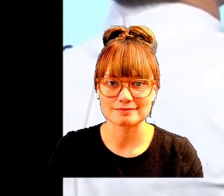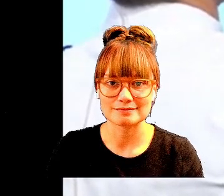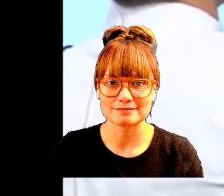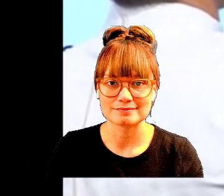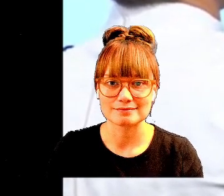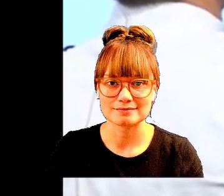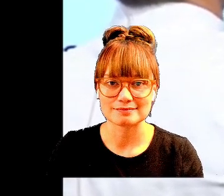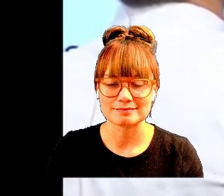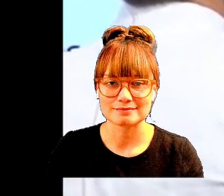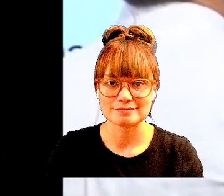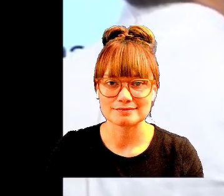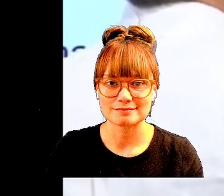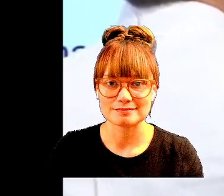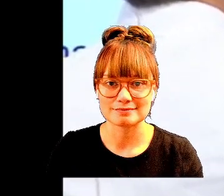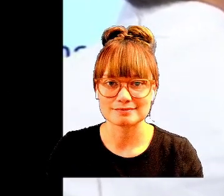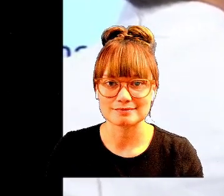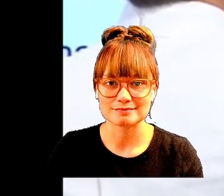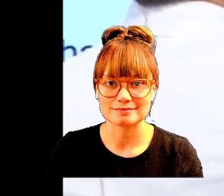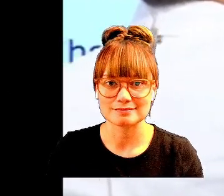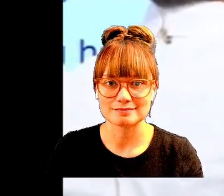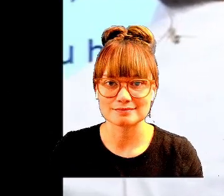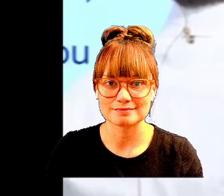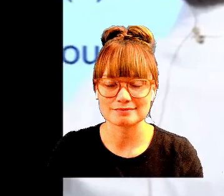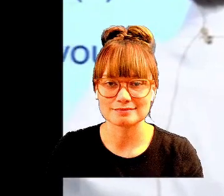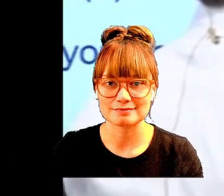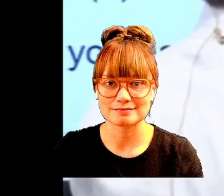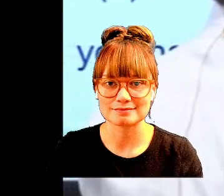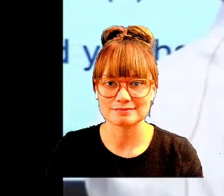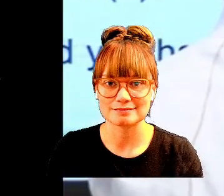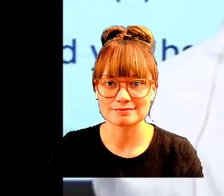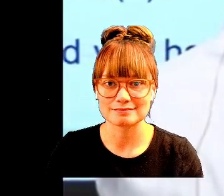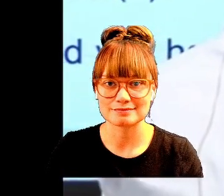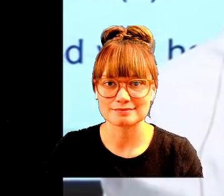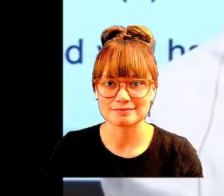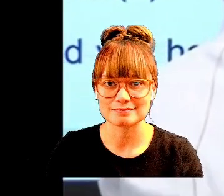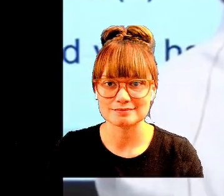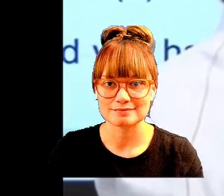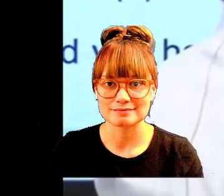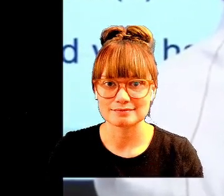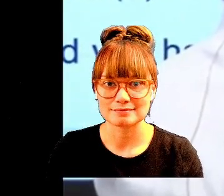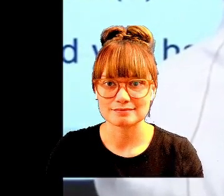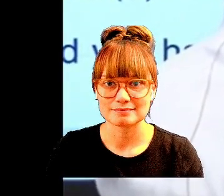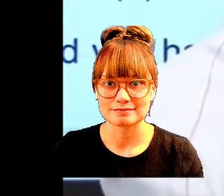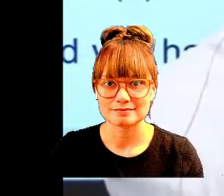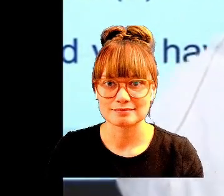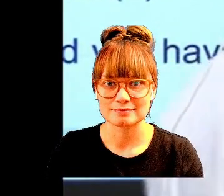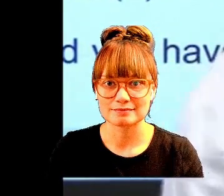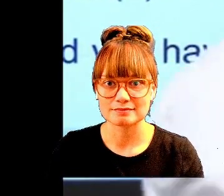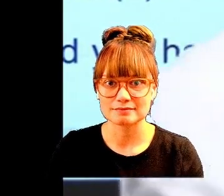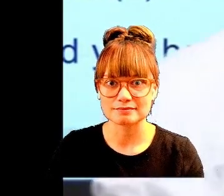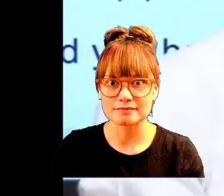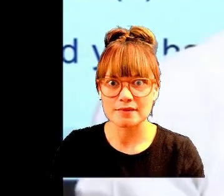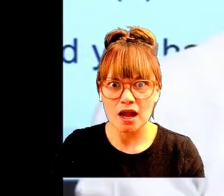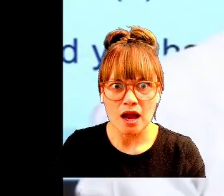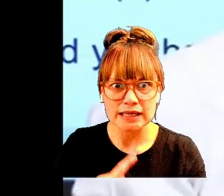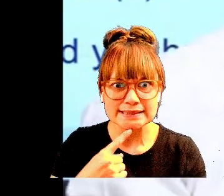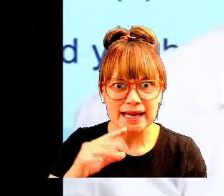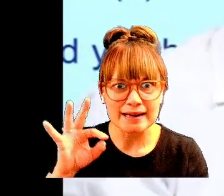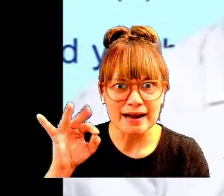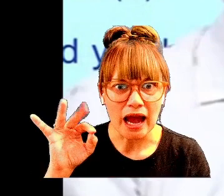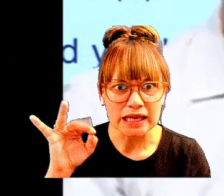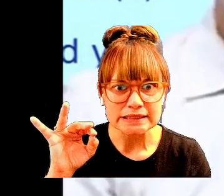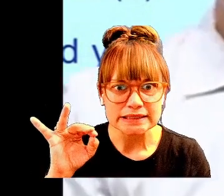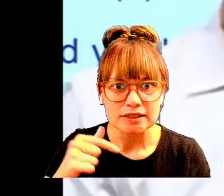16 times 5. Carry the 3. 5 times 1 plus 3 is